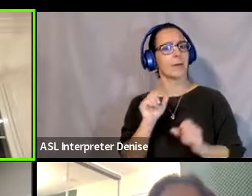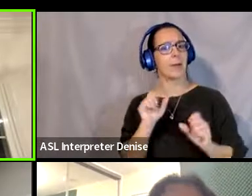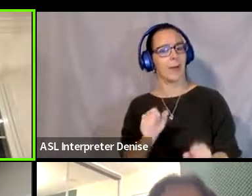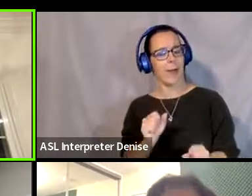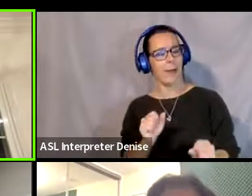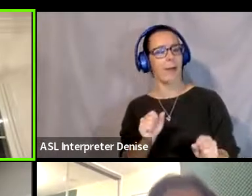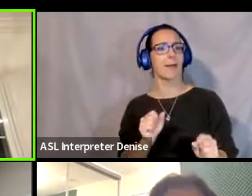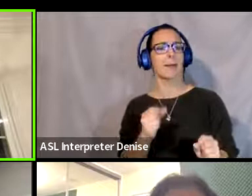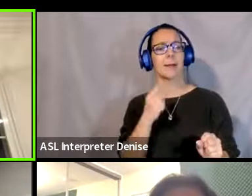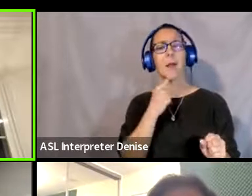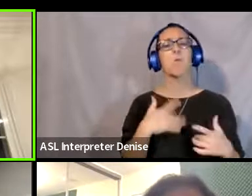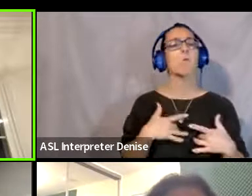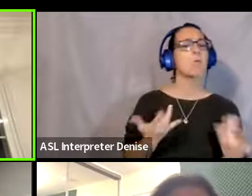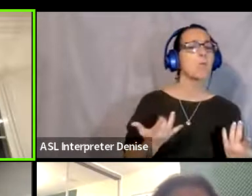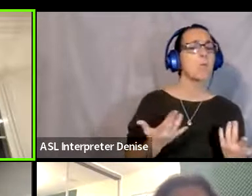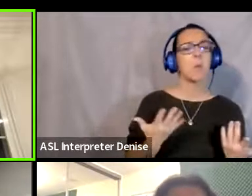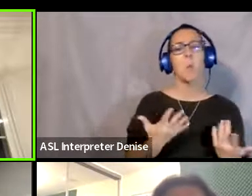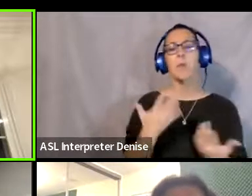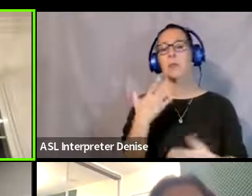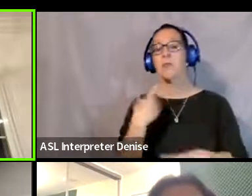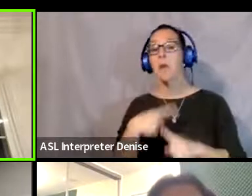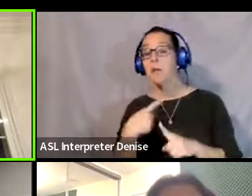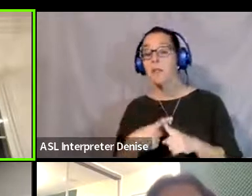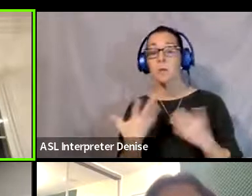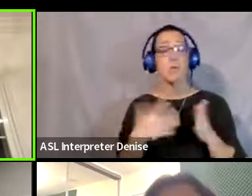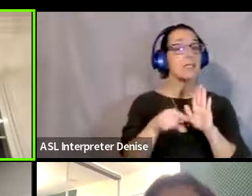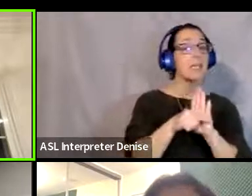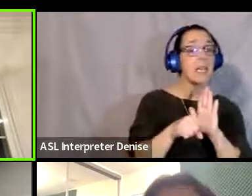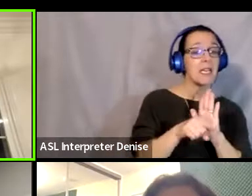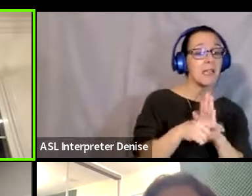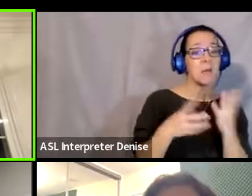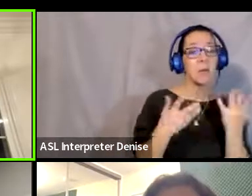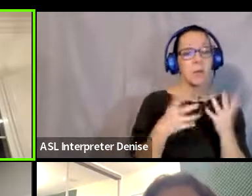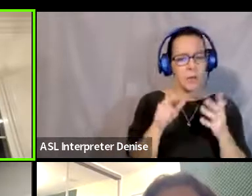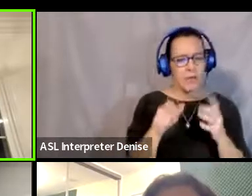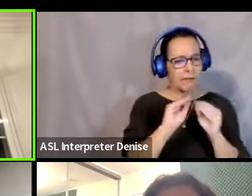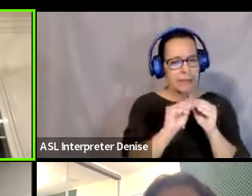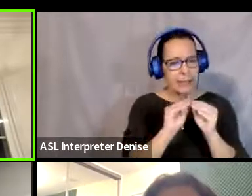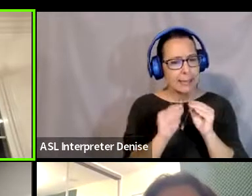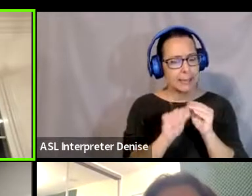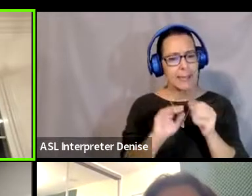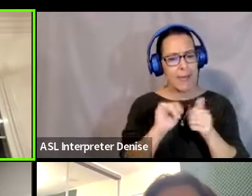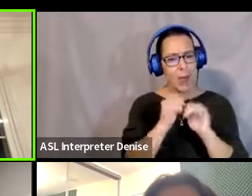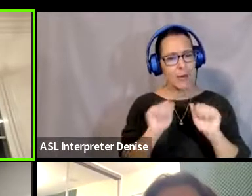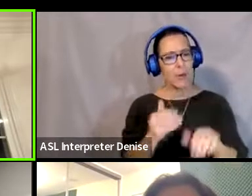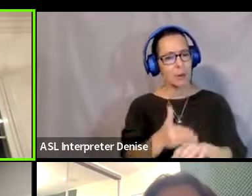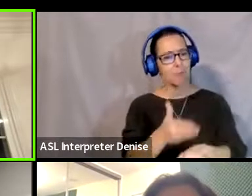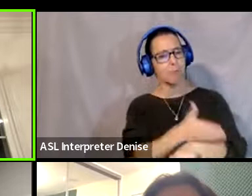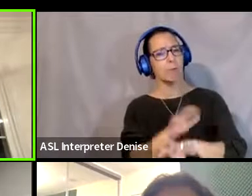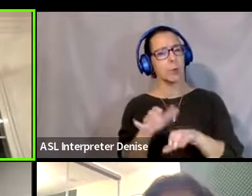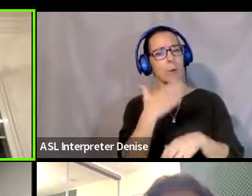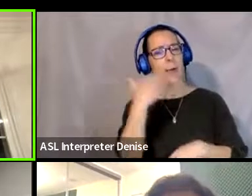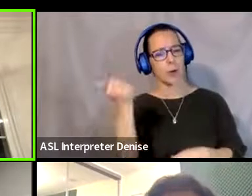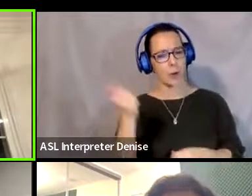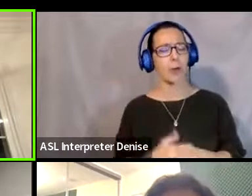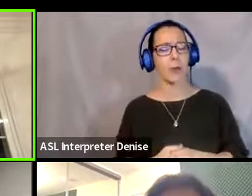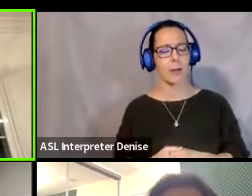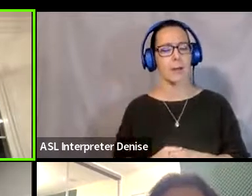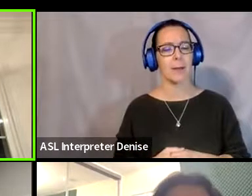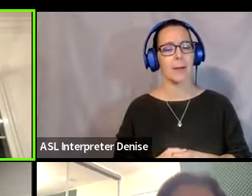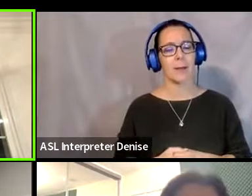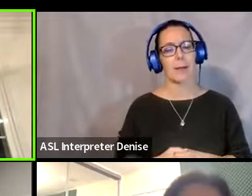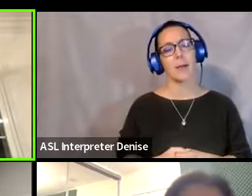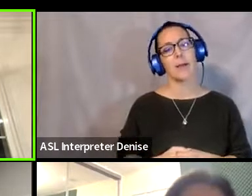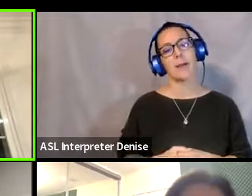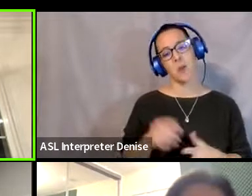the ugly of what's happening at the school? How can we do a better job? So those are some of the things that we're working on